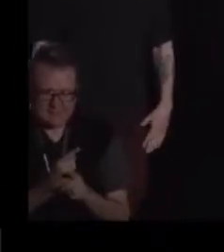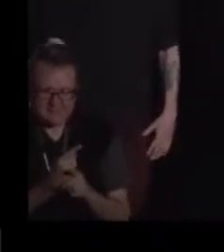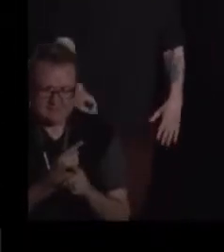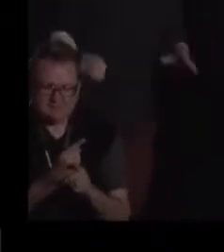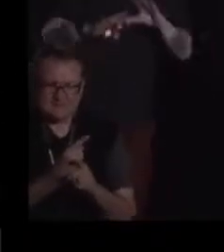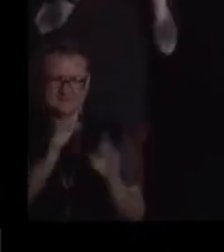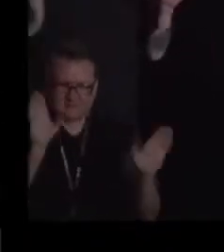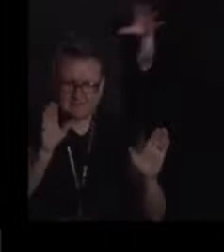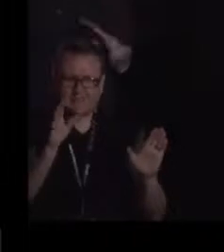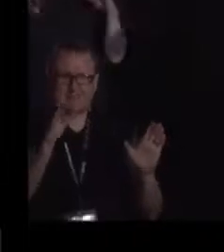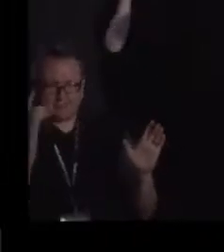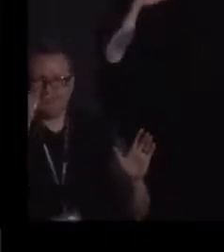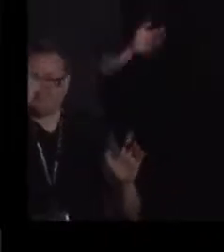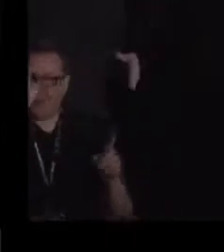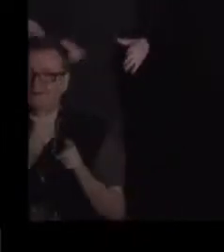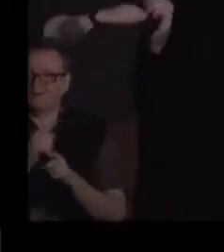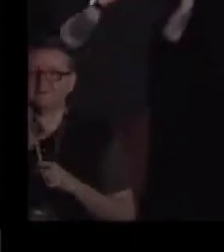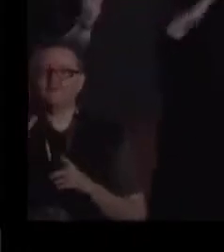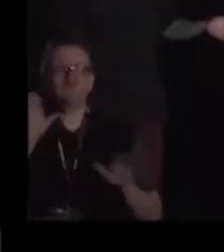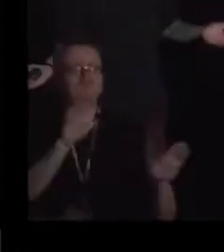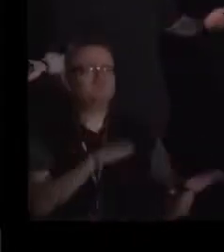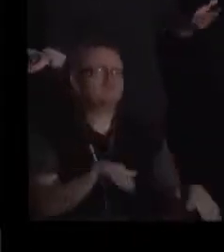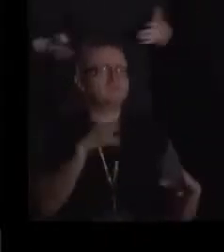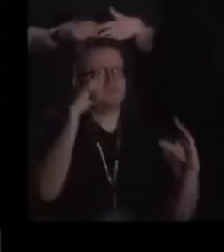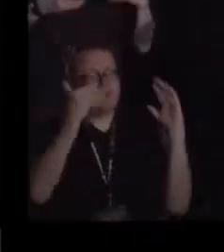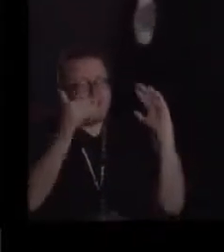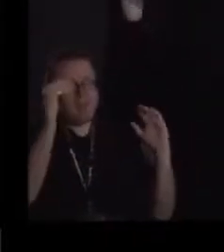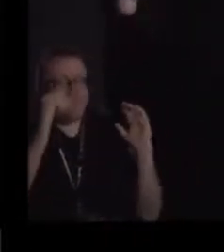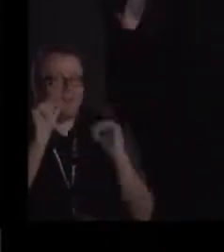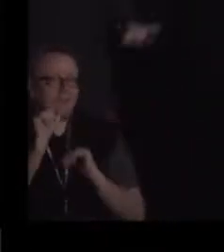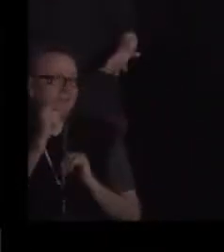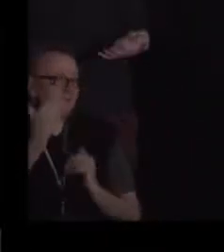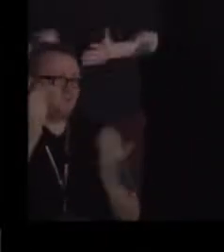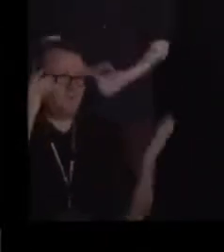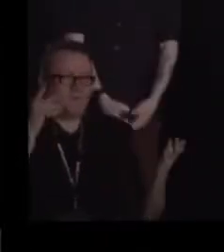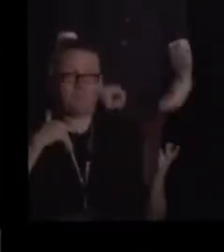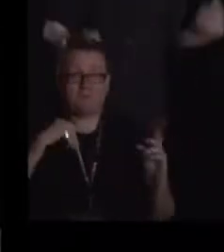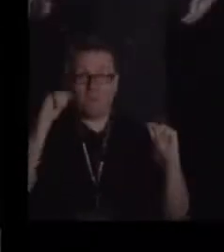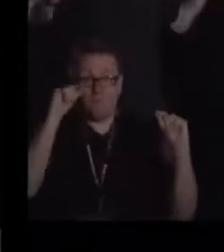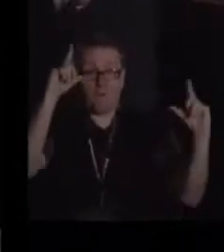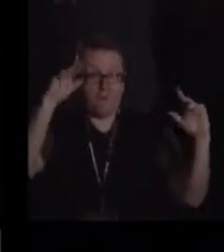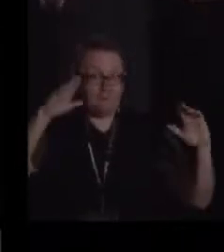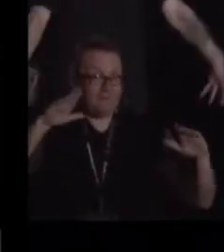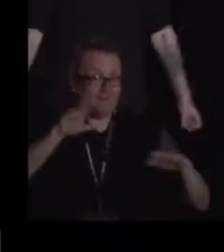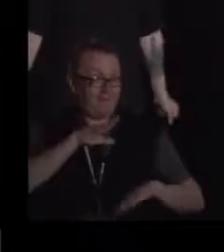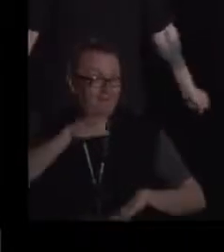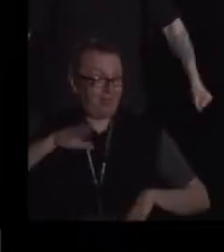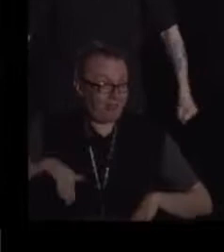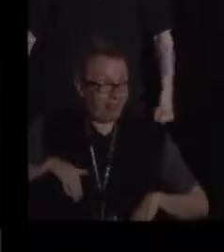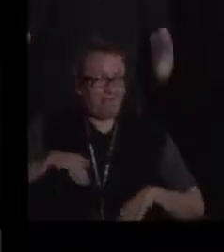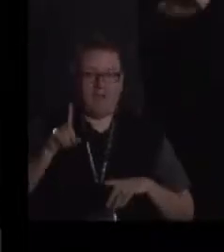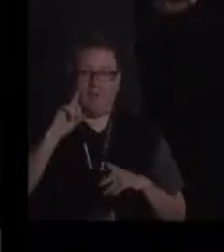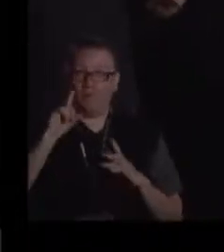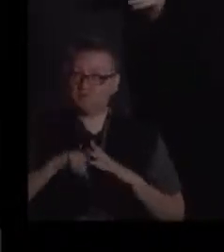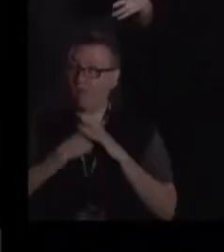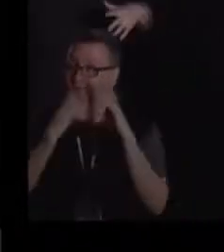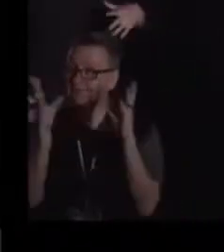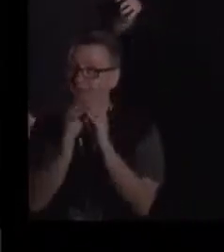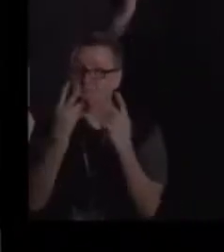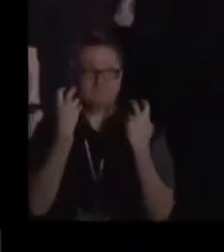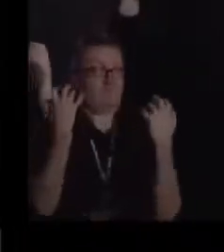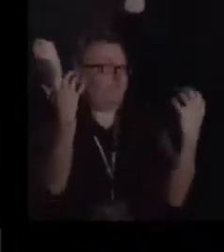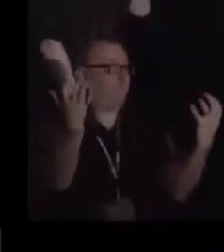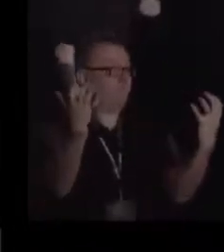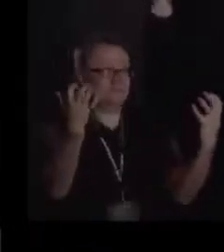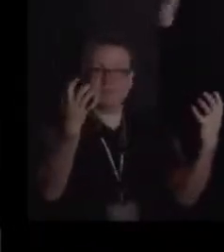Sunday. So, like, you're already sort of, like, mellow, and you're a little bit sleepy, and you're probably not normally woken up yet, but I want to kickstart this conference, man. This is a